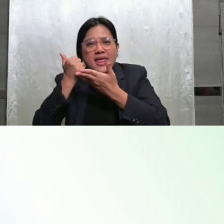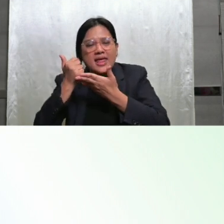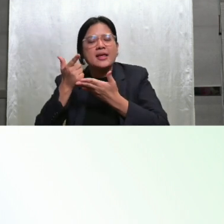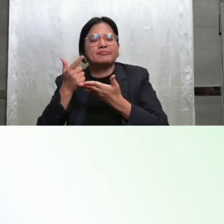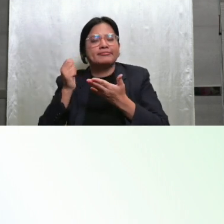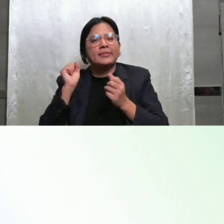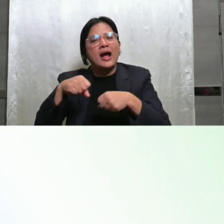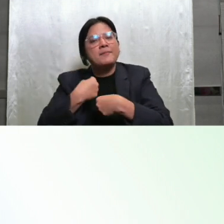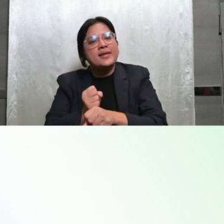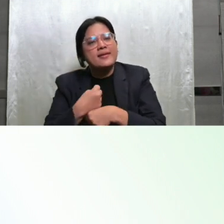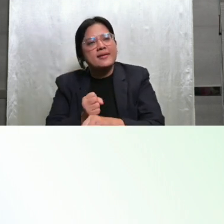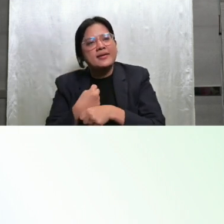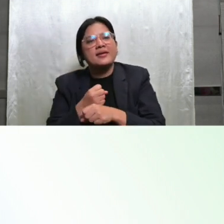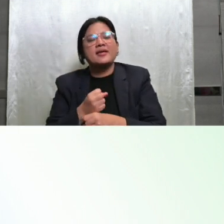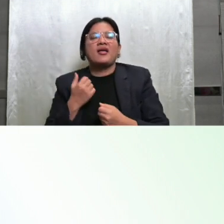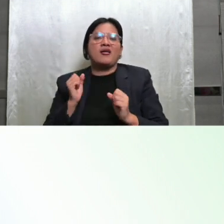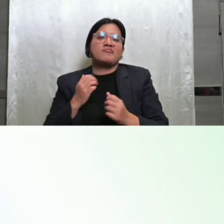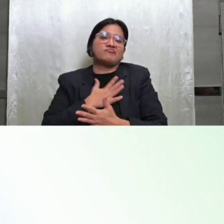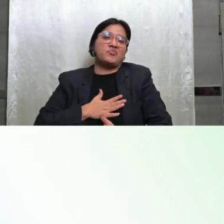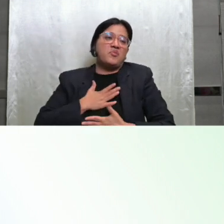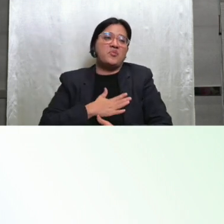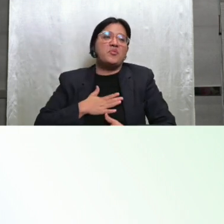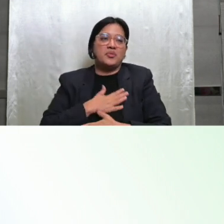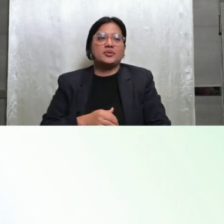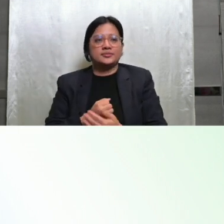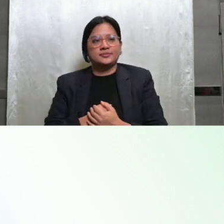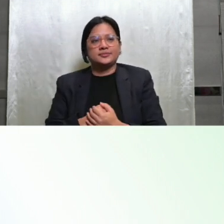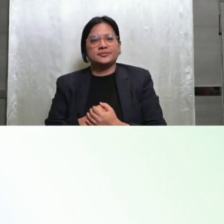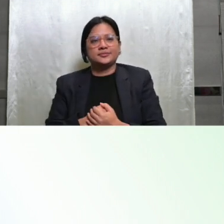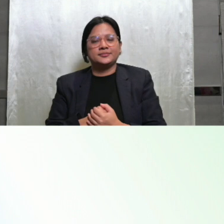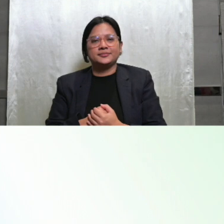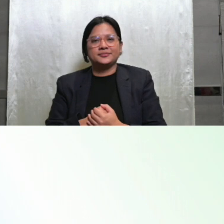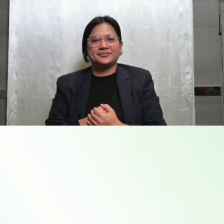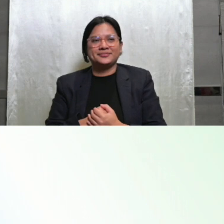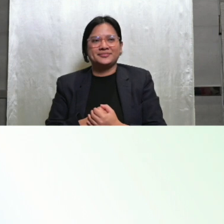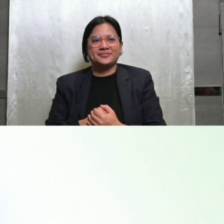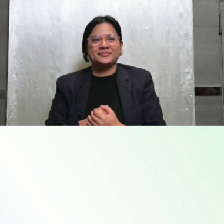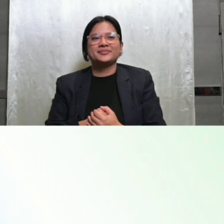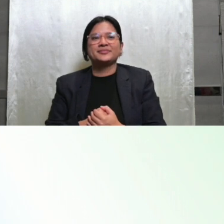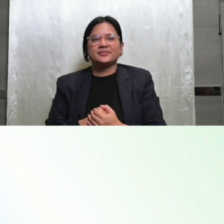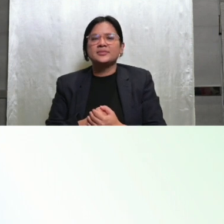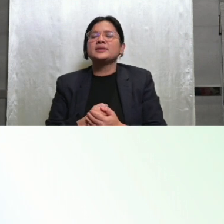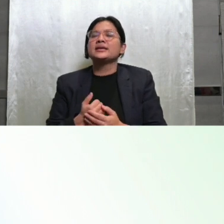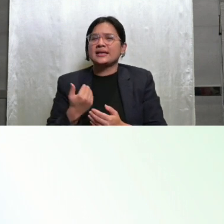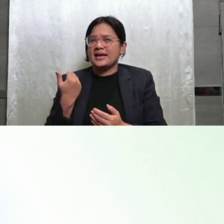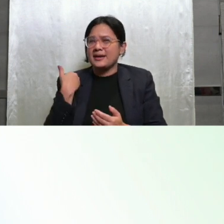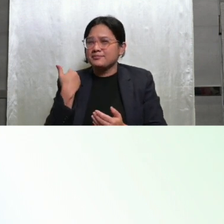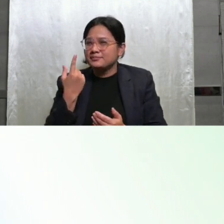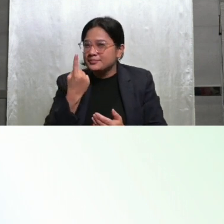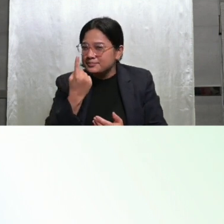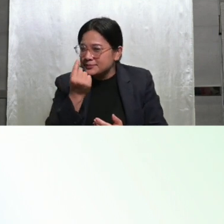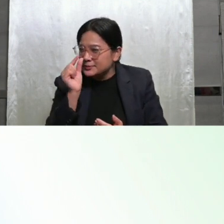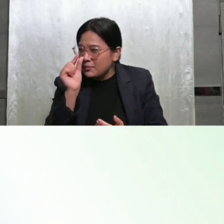And your role will be to simply edit it, make it inclusive, make it according to your need